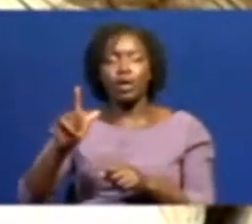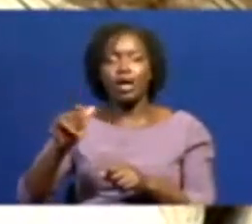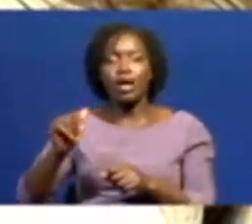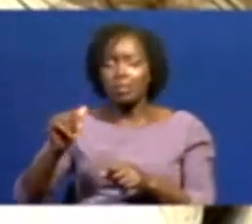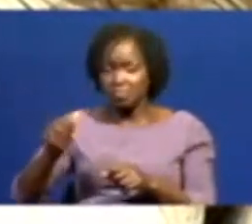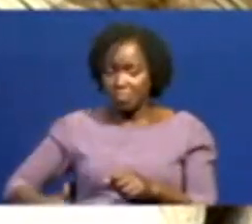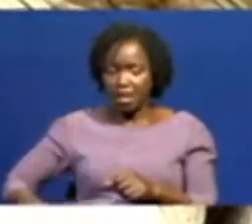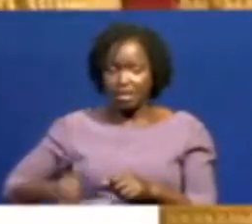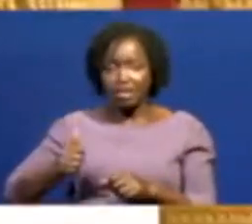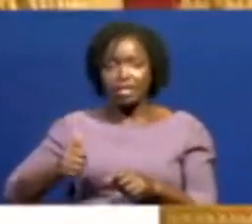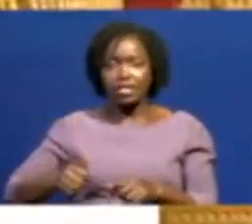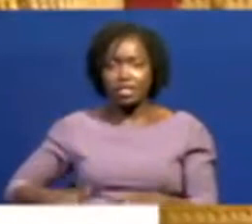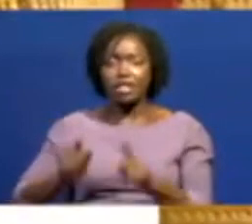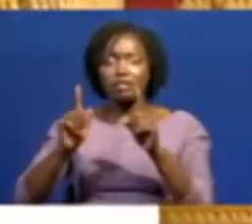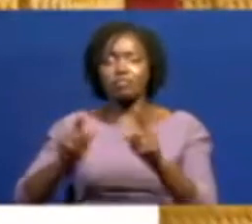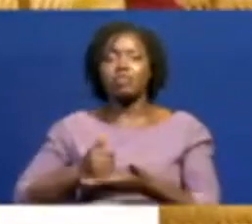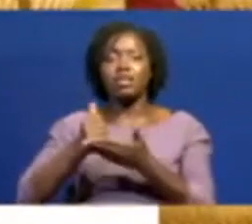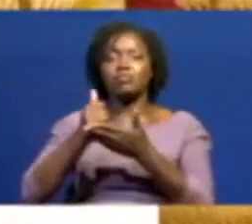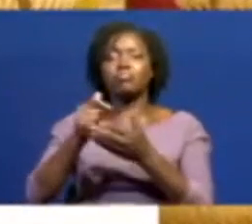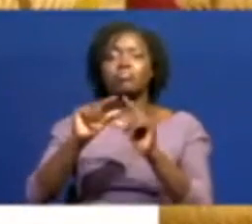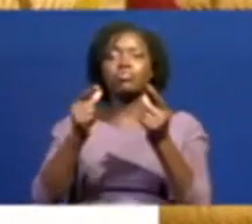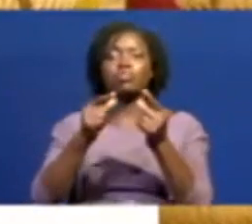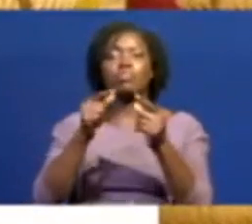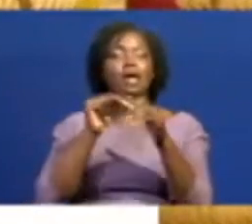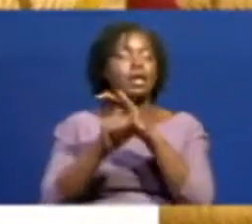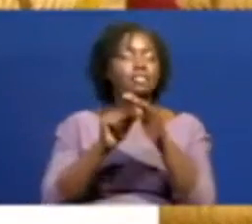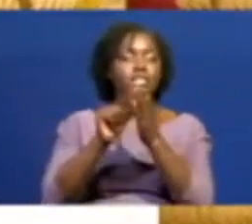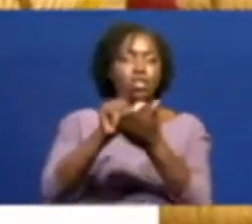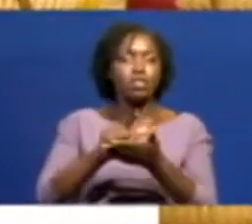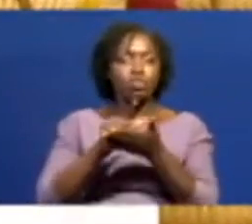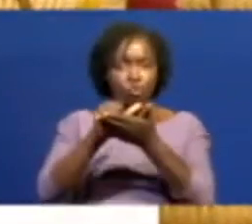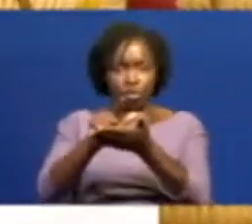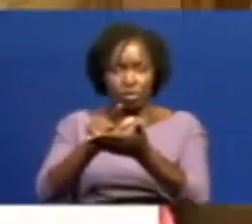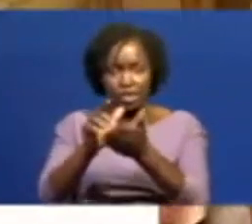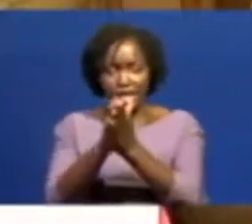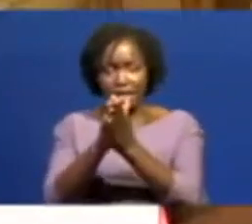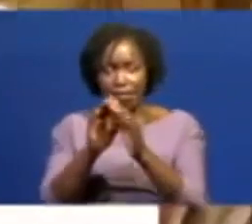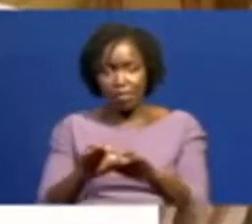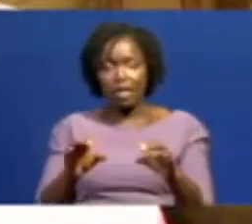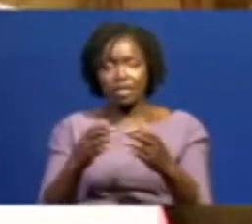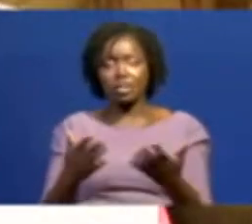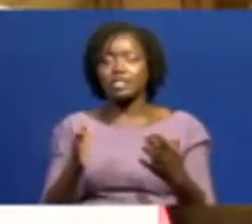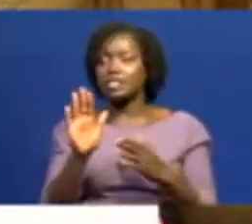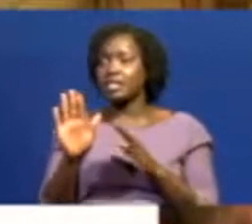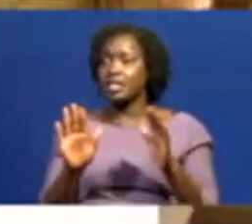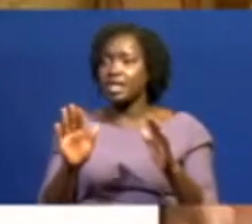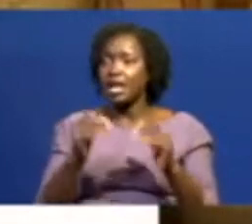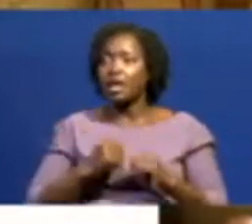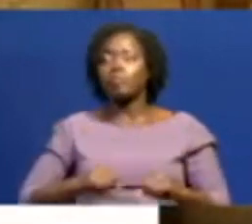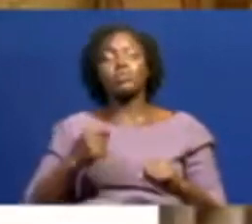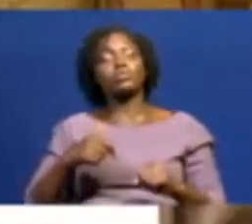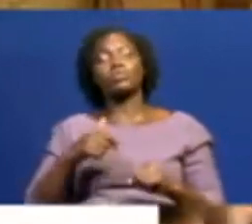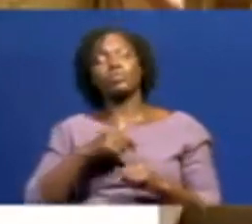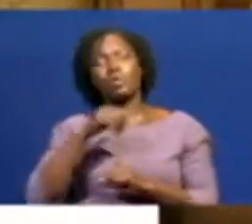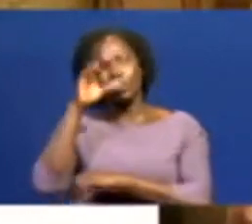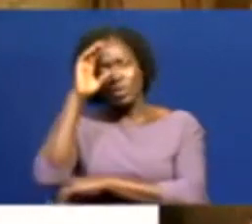Group, which was established to assist them in getting access to loans and market for their products. Hawa wakubwa wetu watuangalie